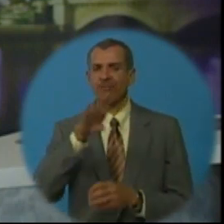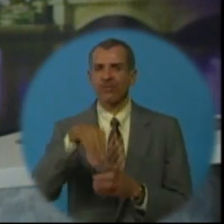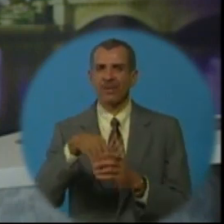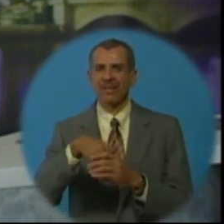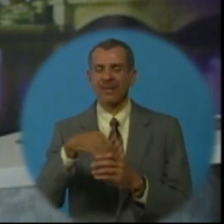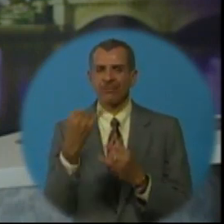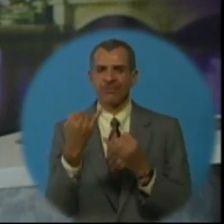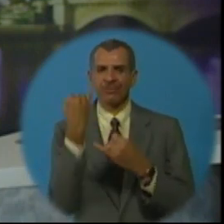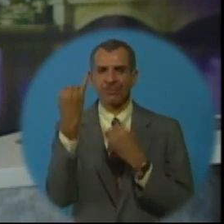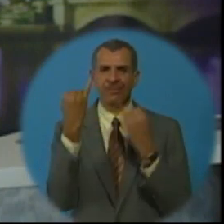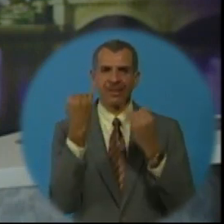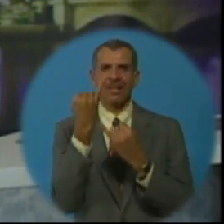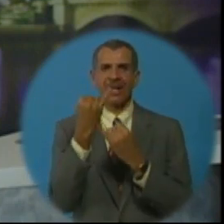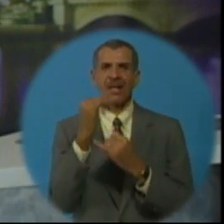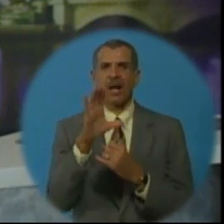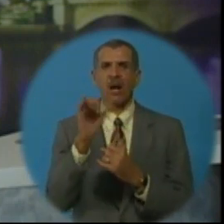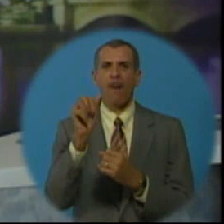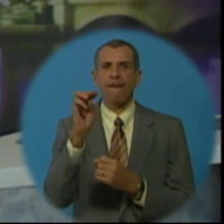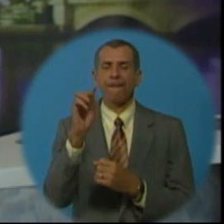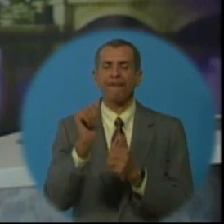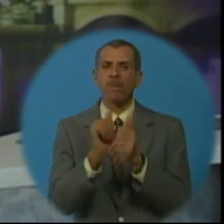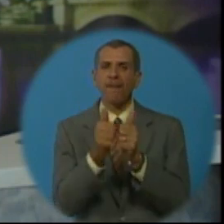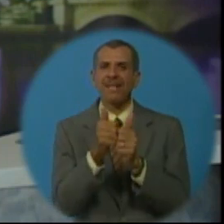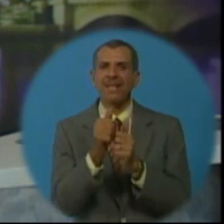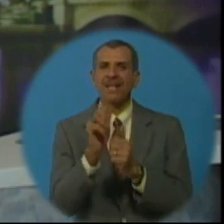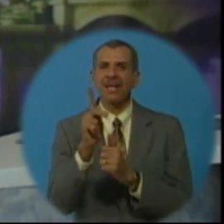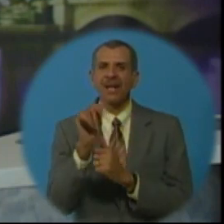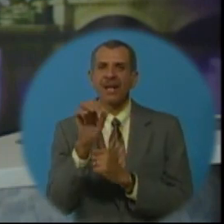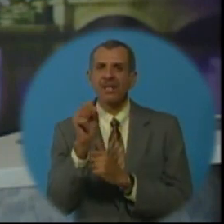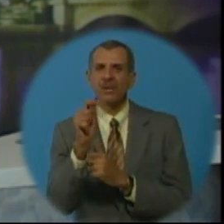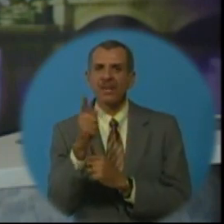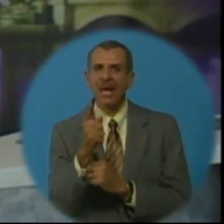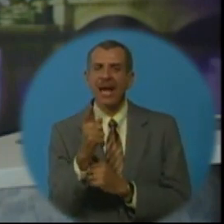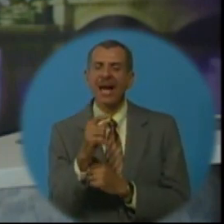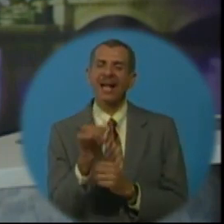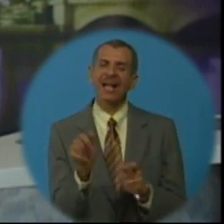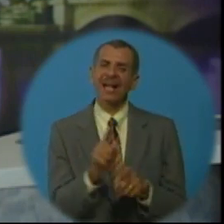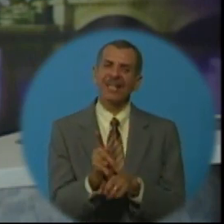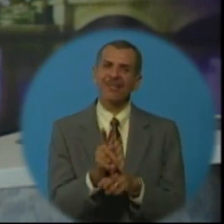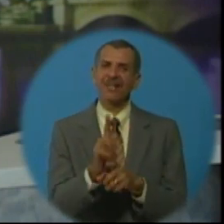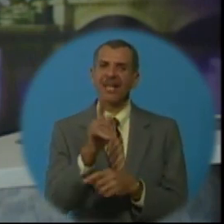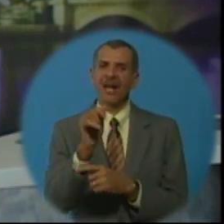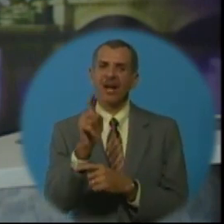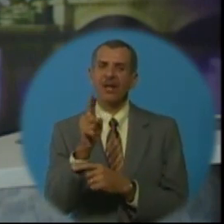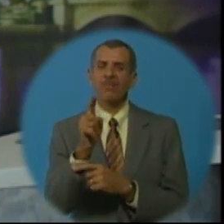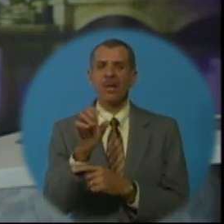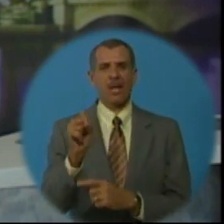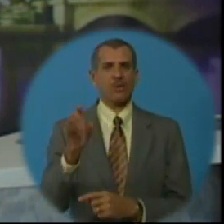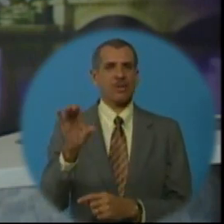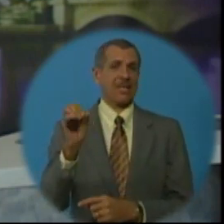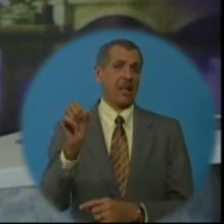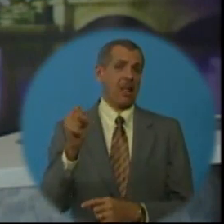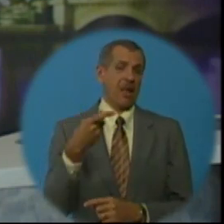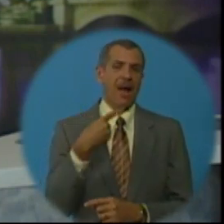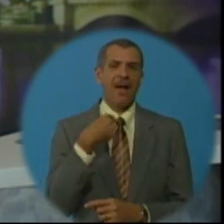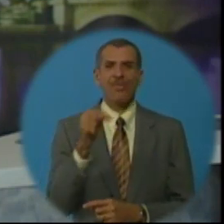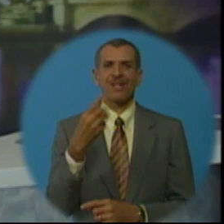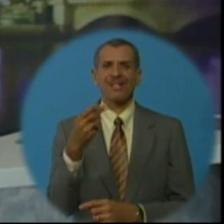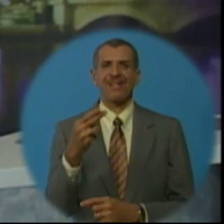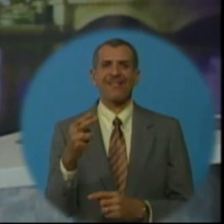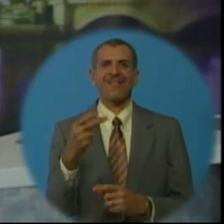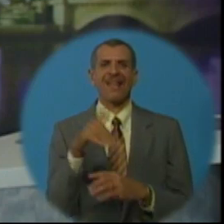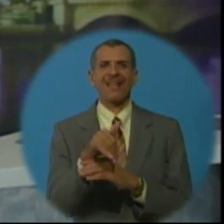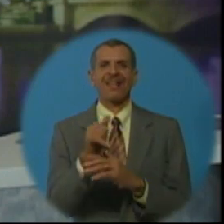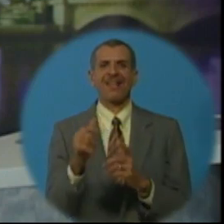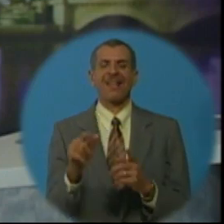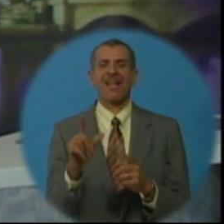initiatives, including a pikong competition, Kaisoki, a kind of karaoke only featuring soca, and Thursday night limes called